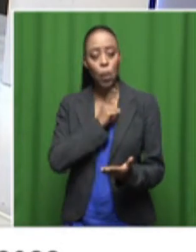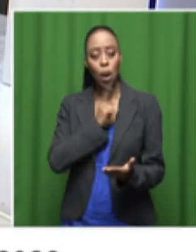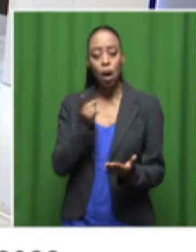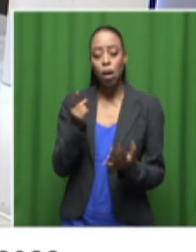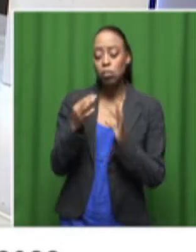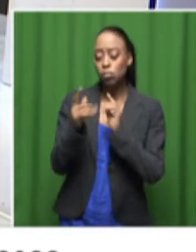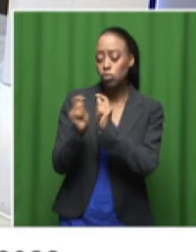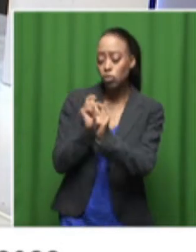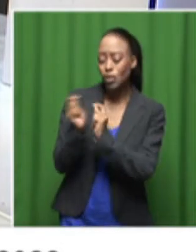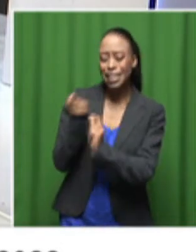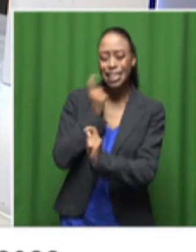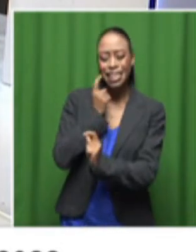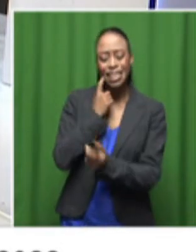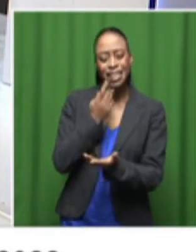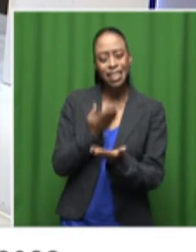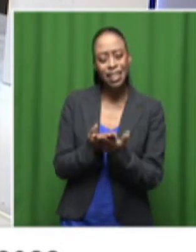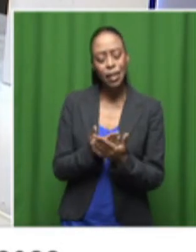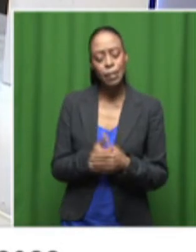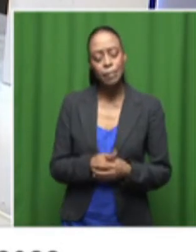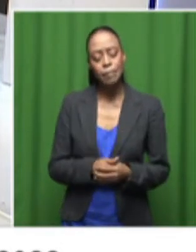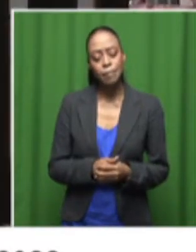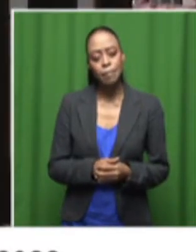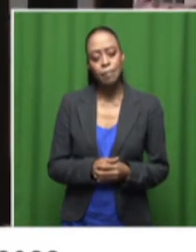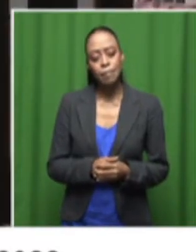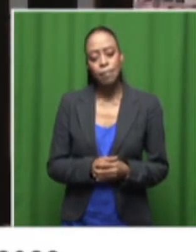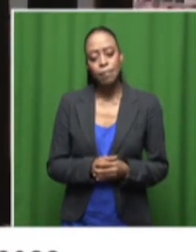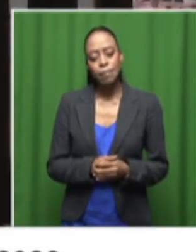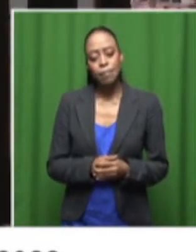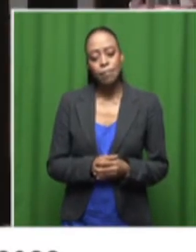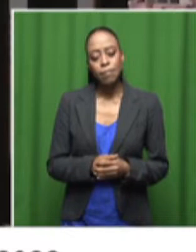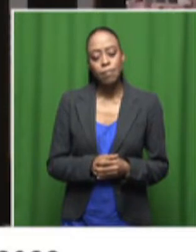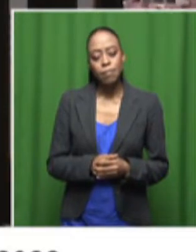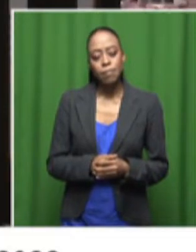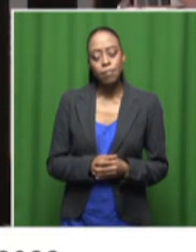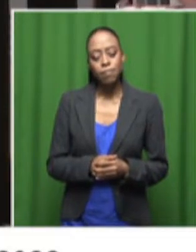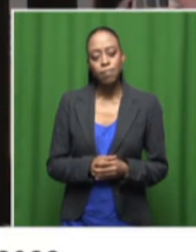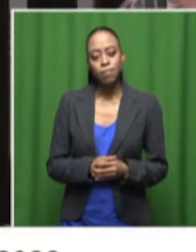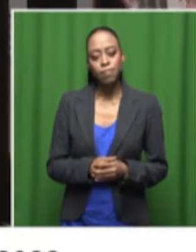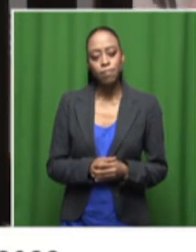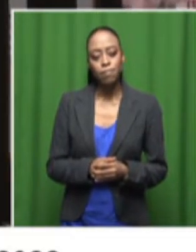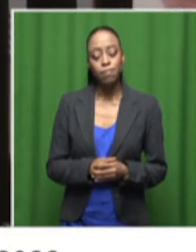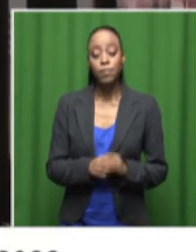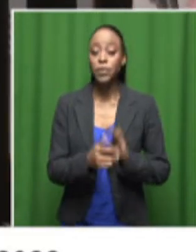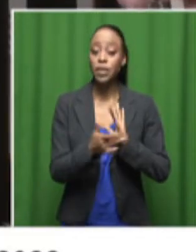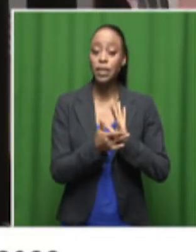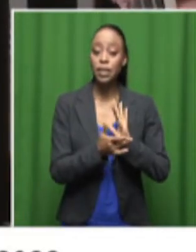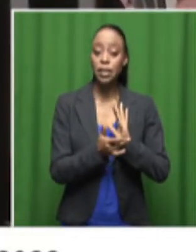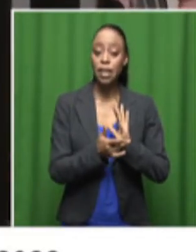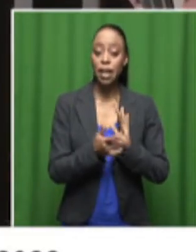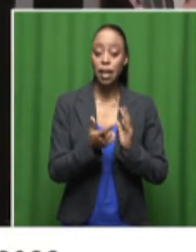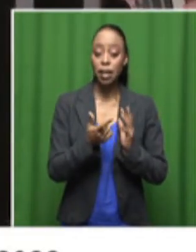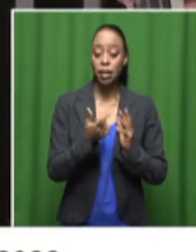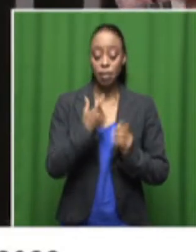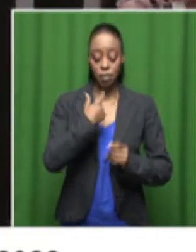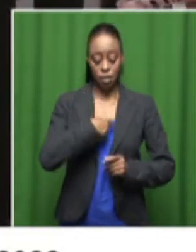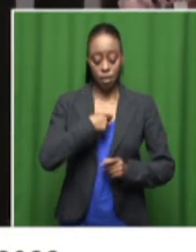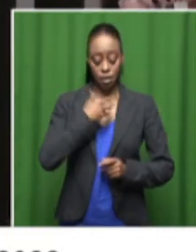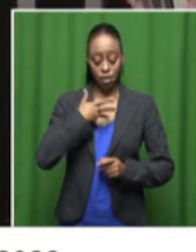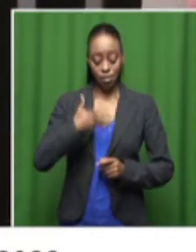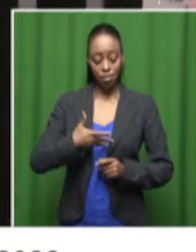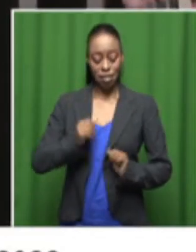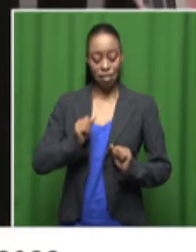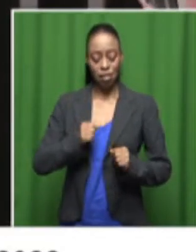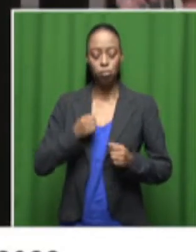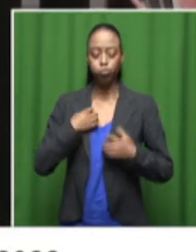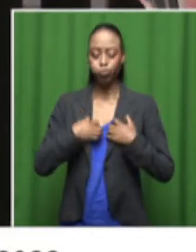intra-Africa trade. I mean, if you look at this whole thing, behind being the tech person myself, I do know that we're